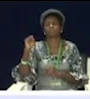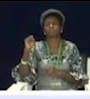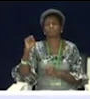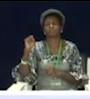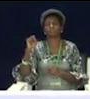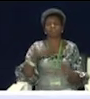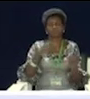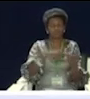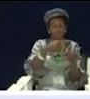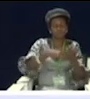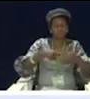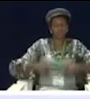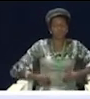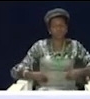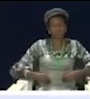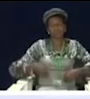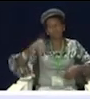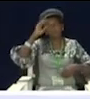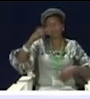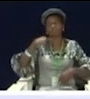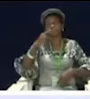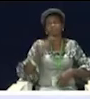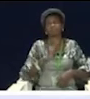And this young man has told us